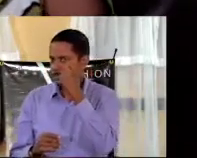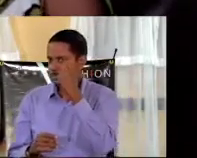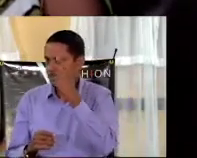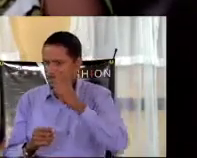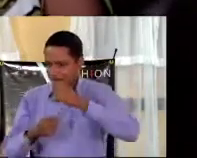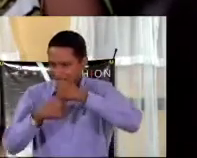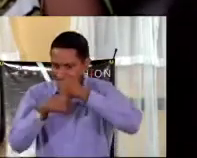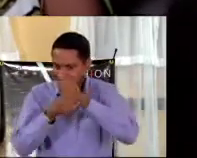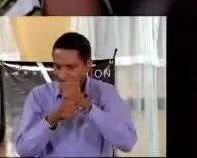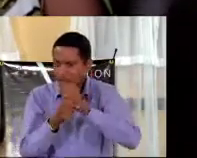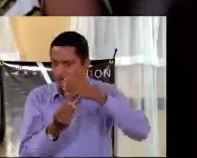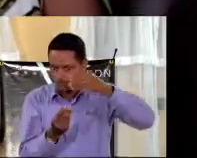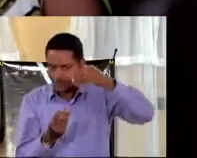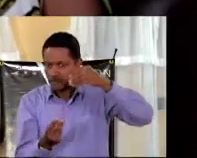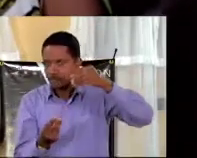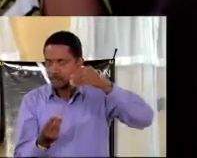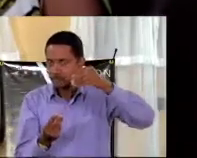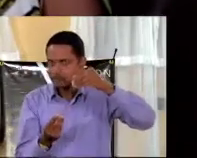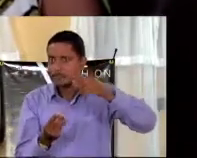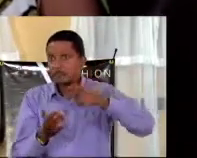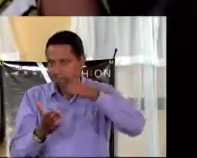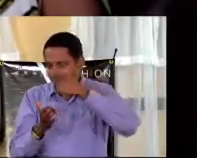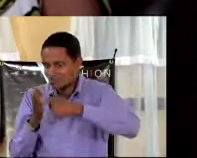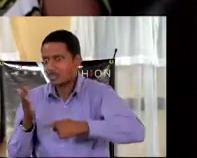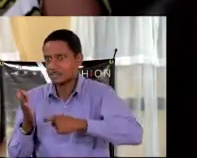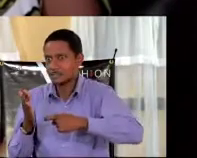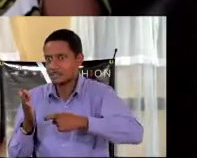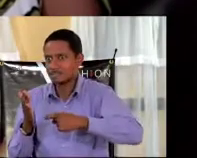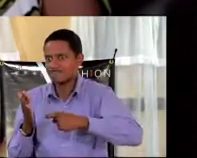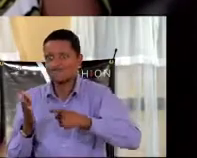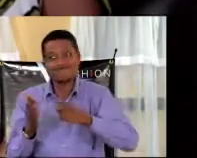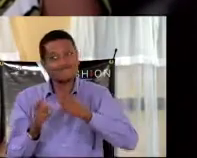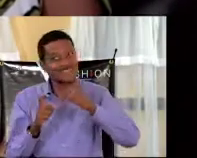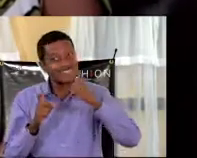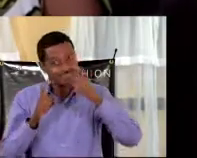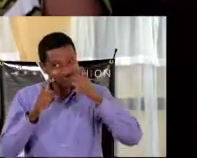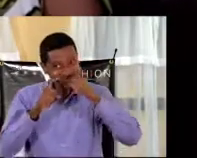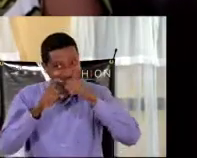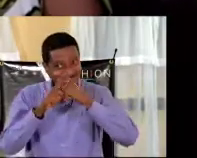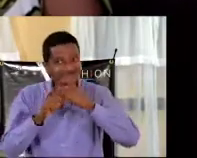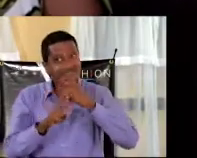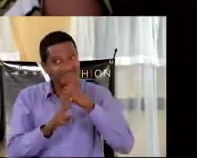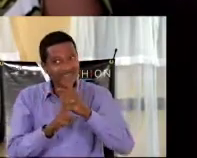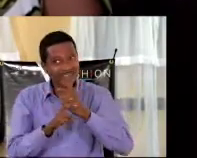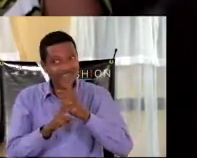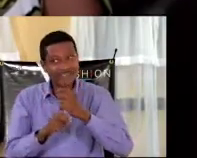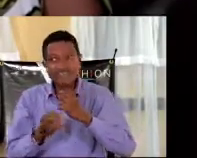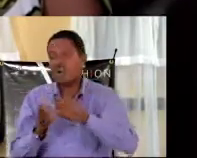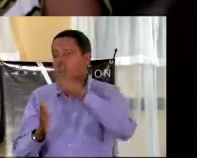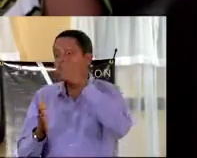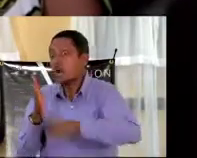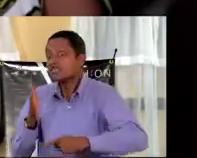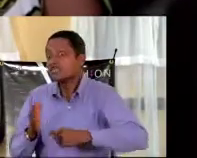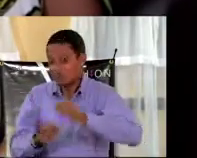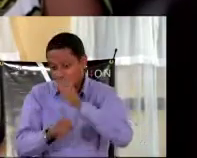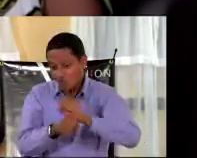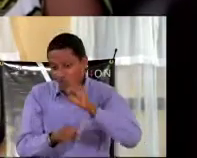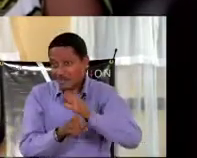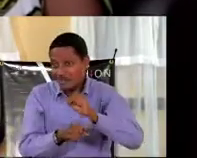effectively. It is a very complex process. So when you look at the cost of labor, especially in Trinidad and